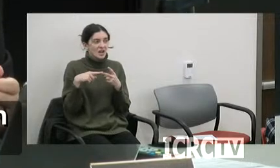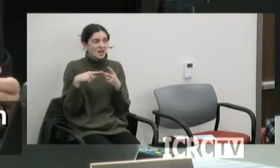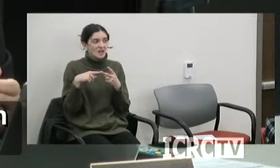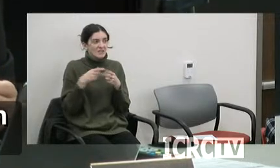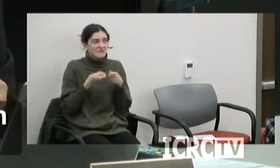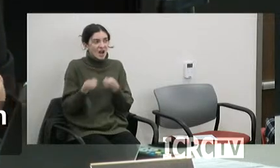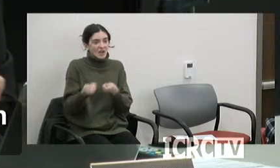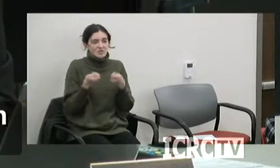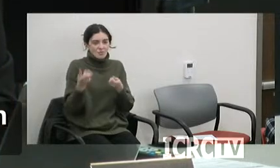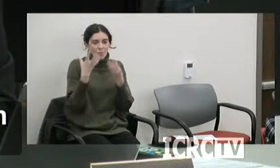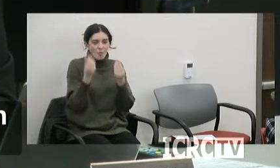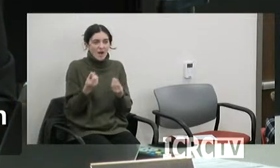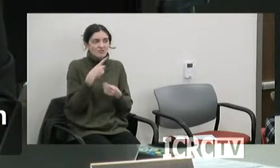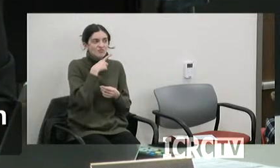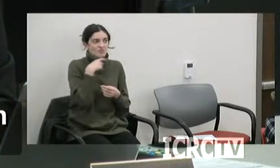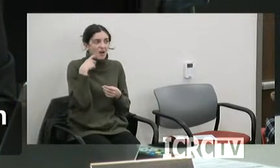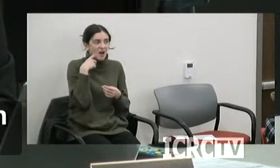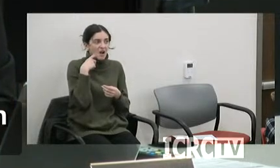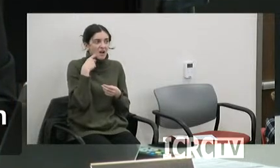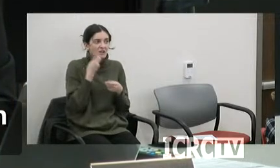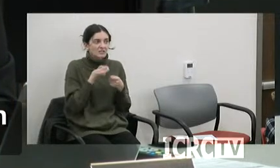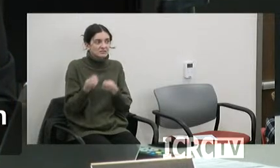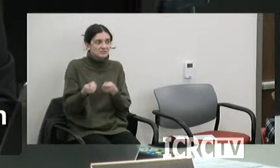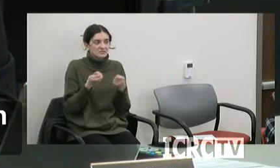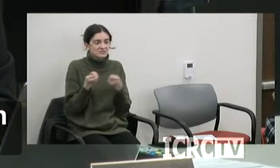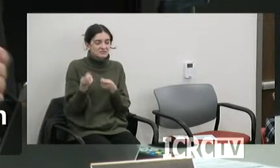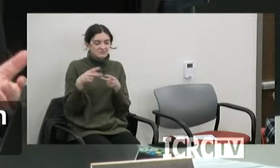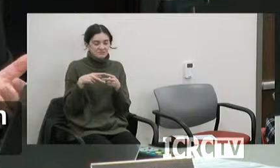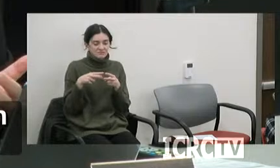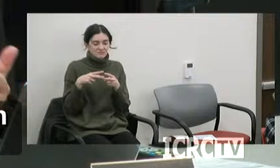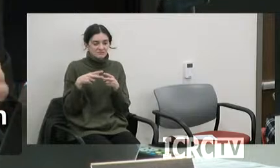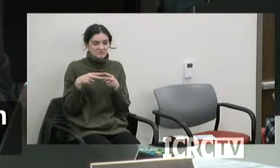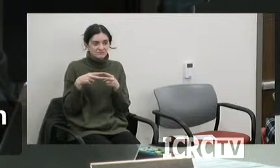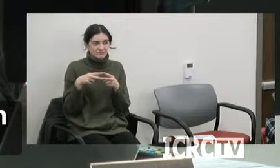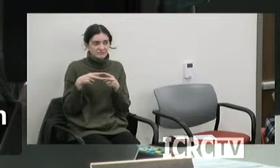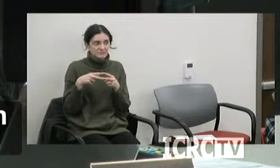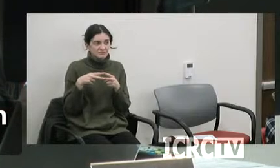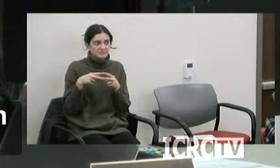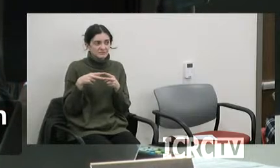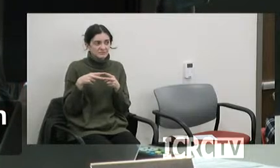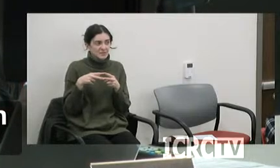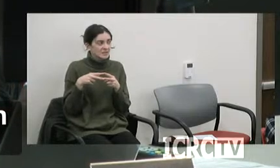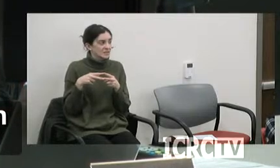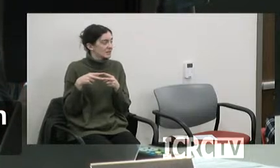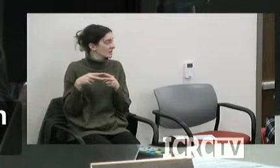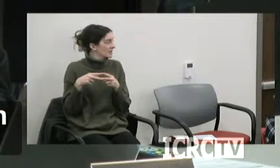Colt. Both of these items, if there is value, would be